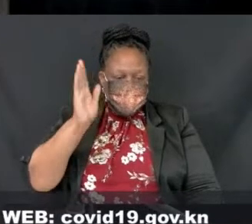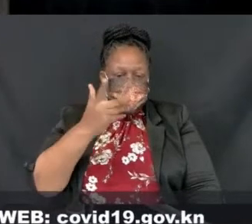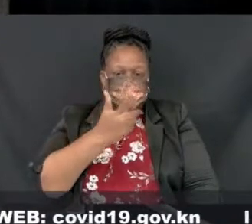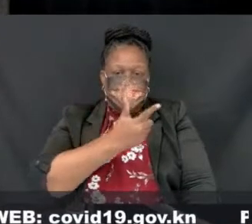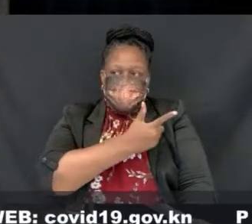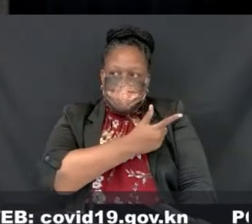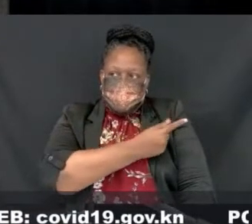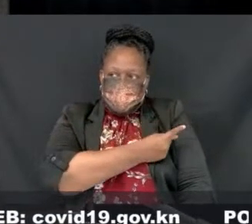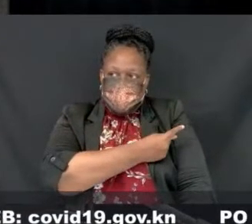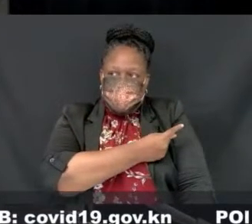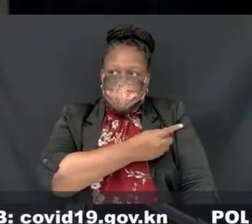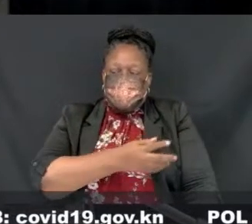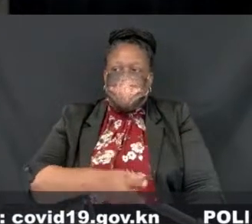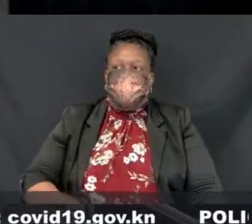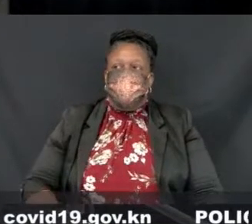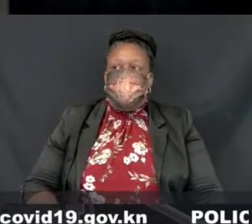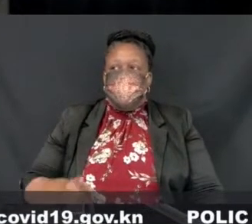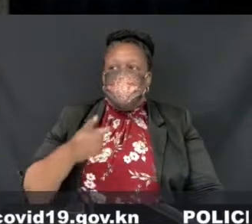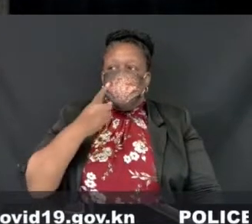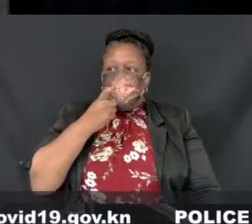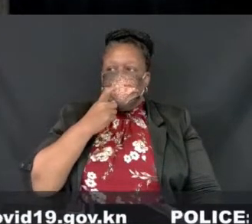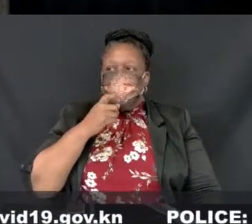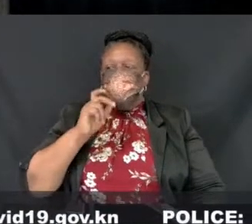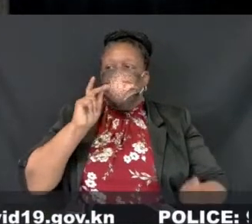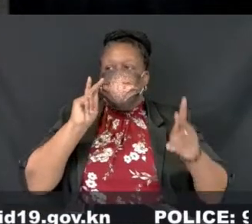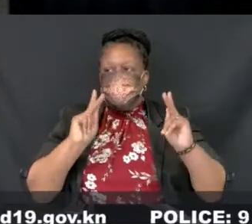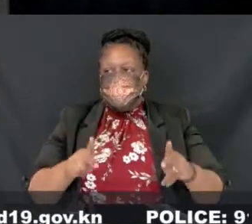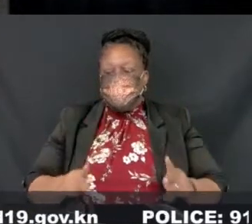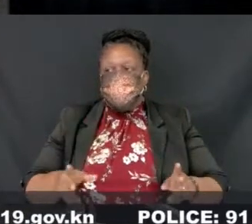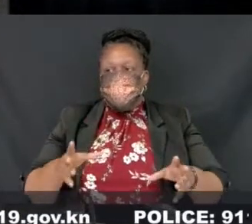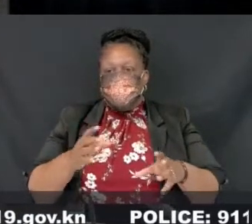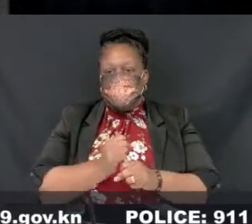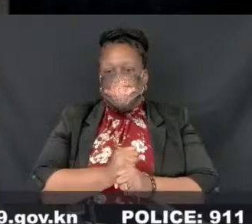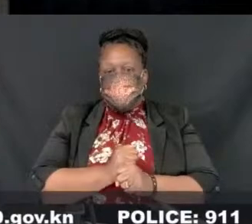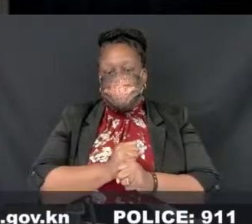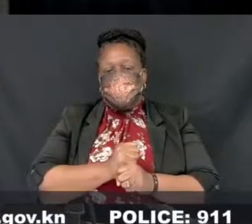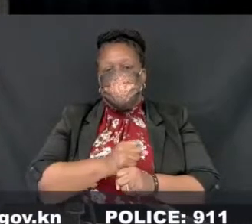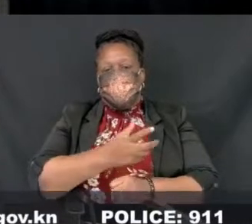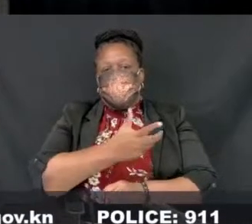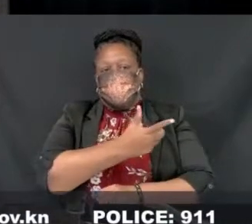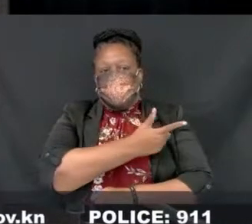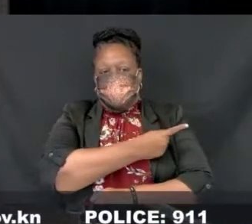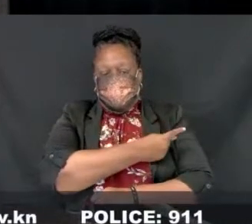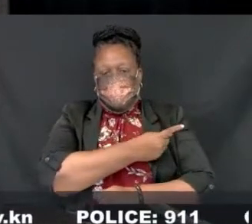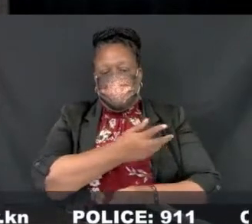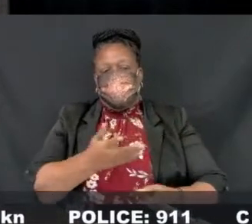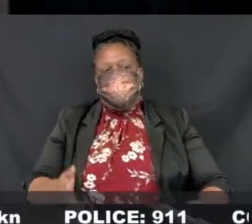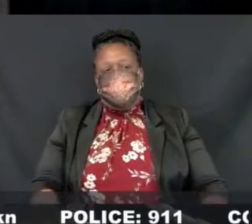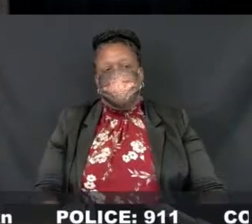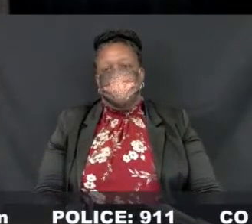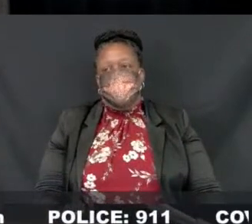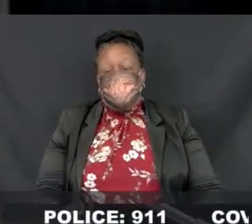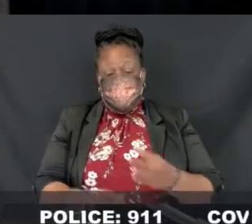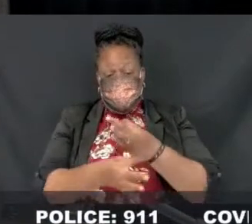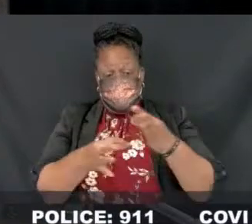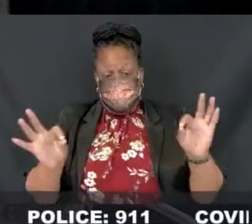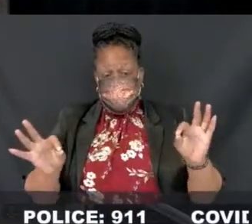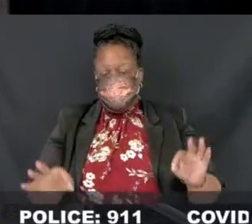of charge for persons who are interested in receiving booster shots?